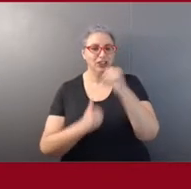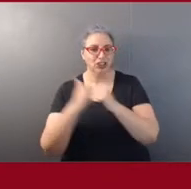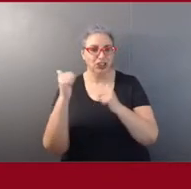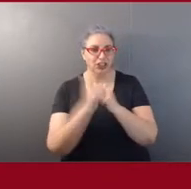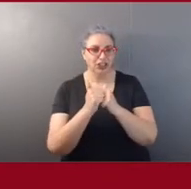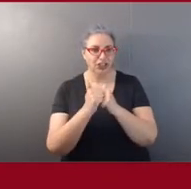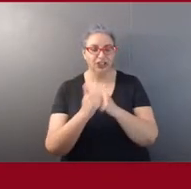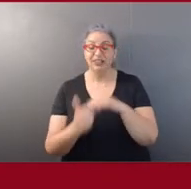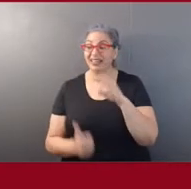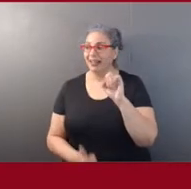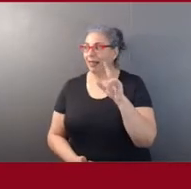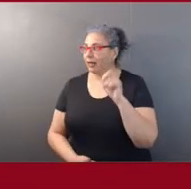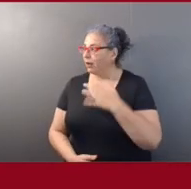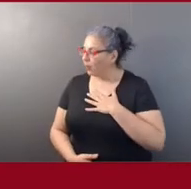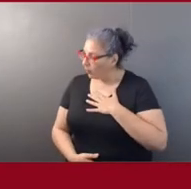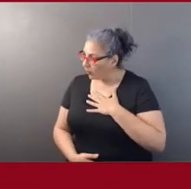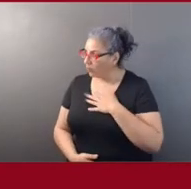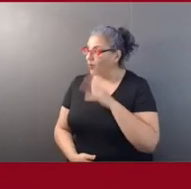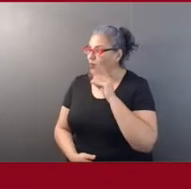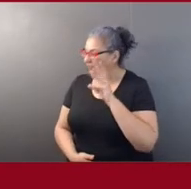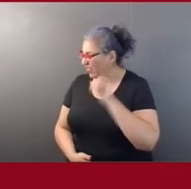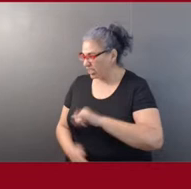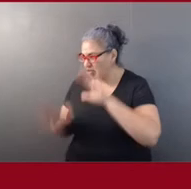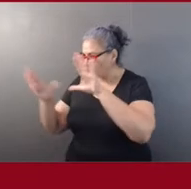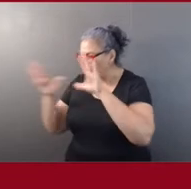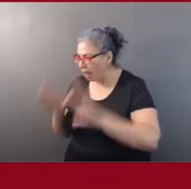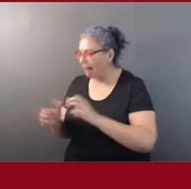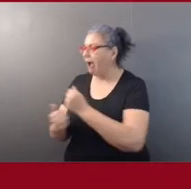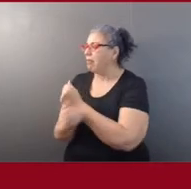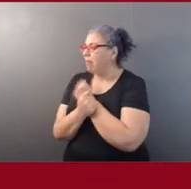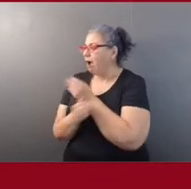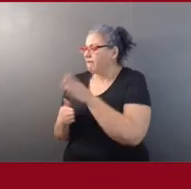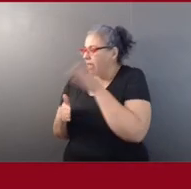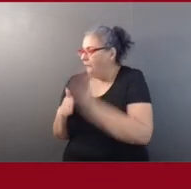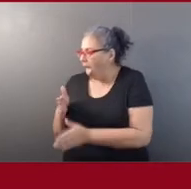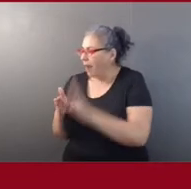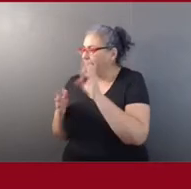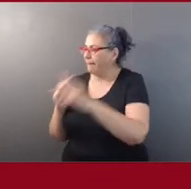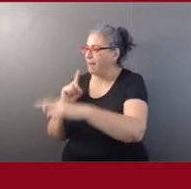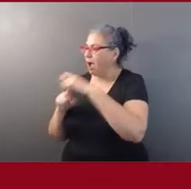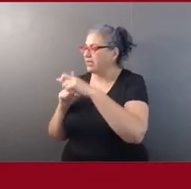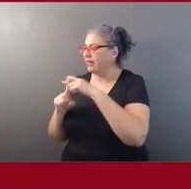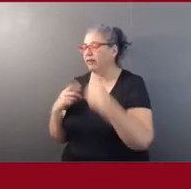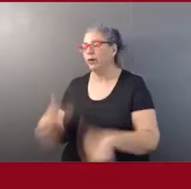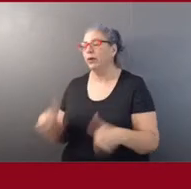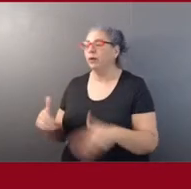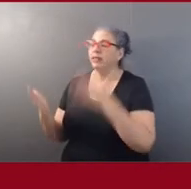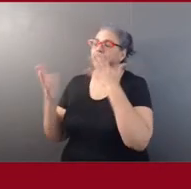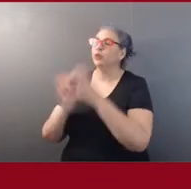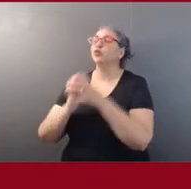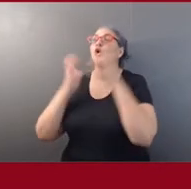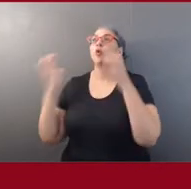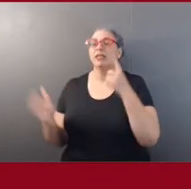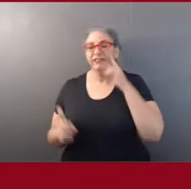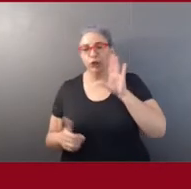great. I love being able to end on a positive note. And I want to thank you all so much for your time. This has been a really enlightening conversation,